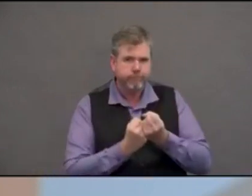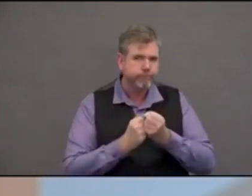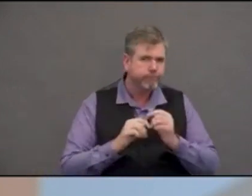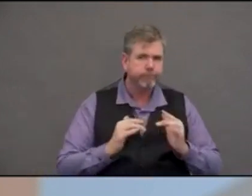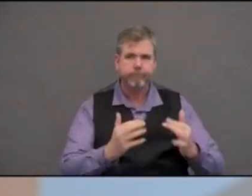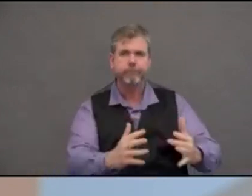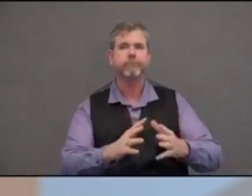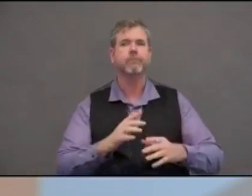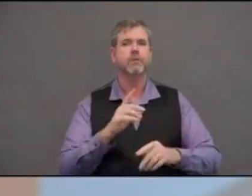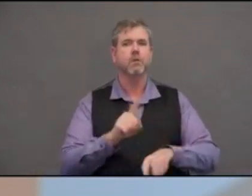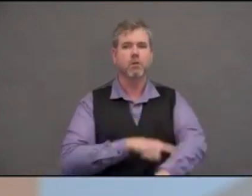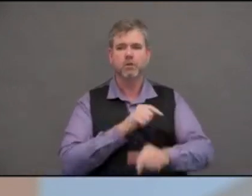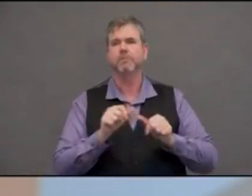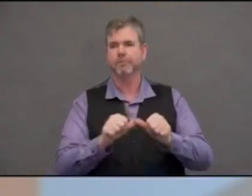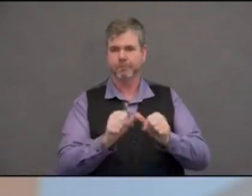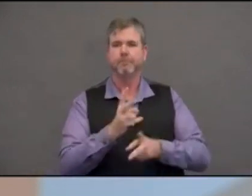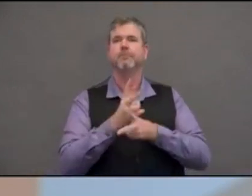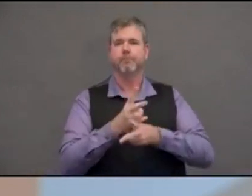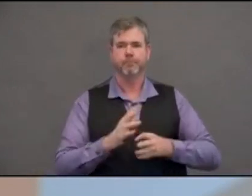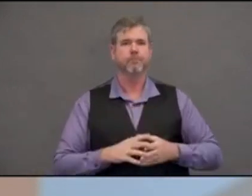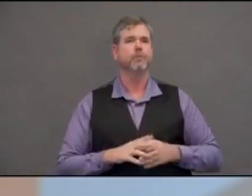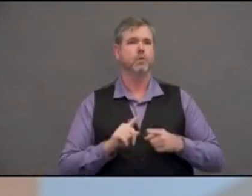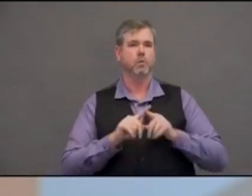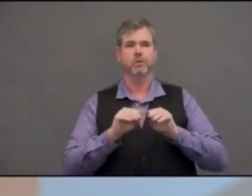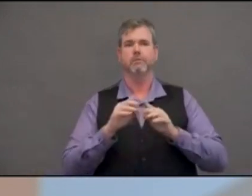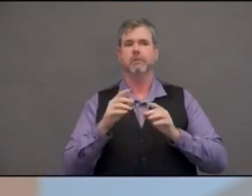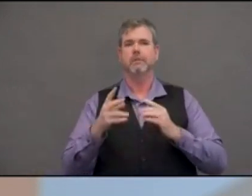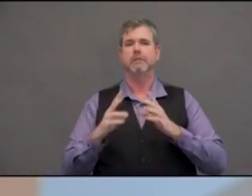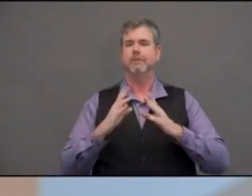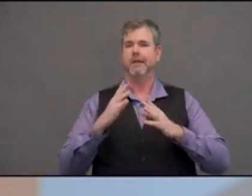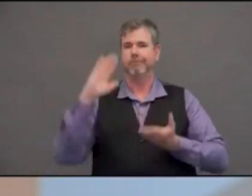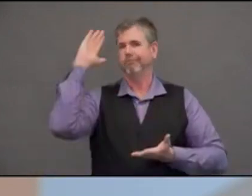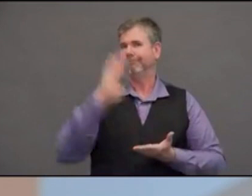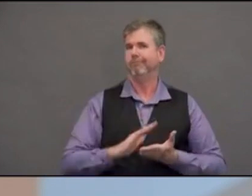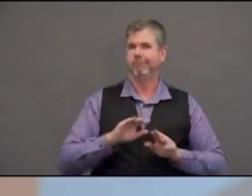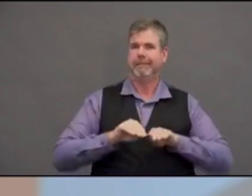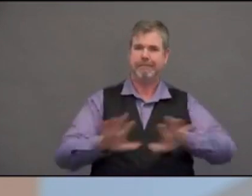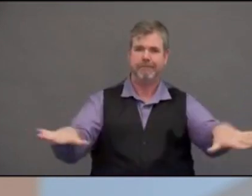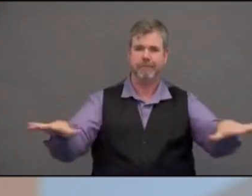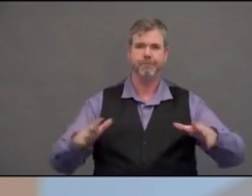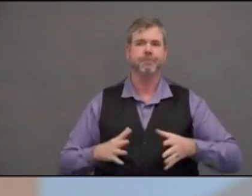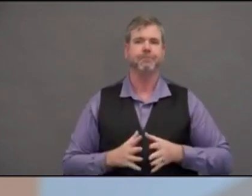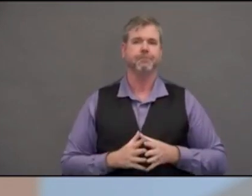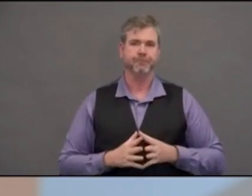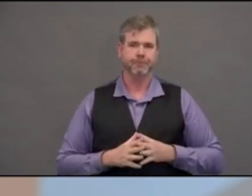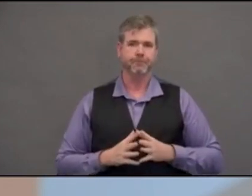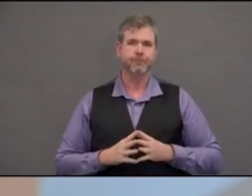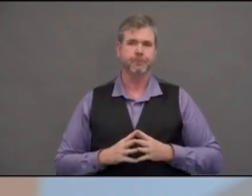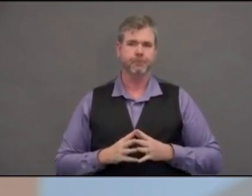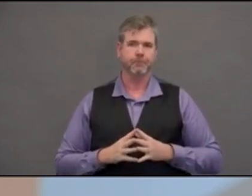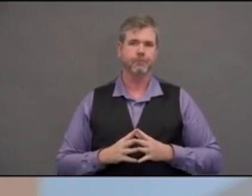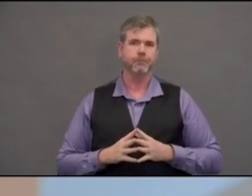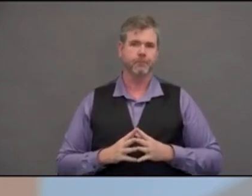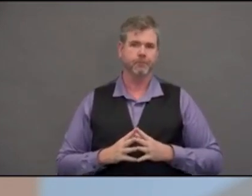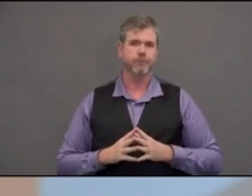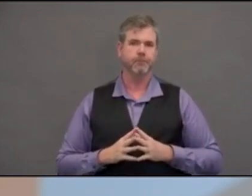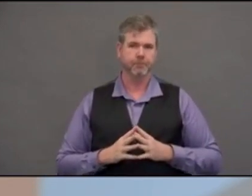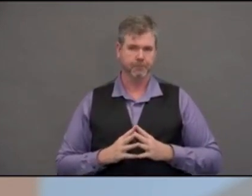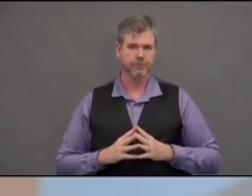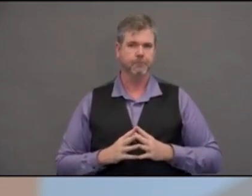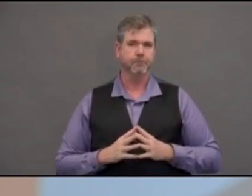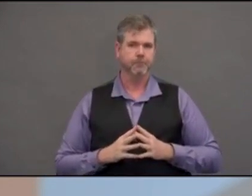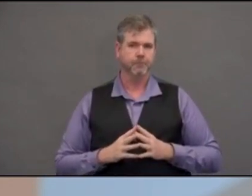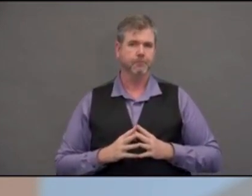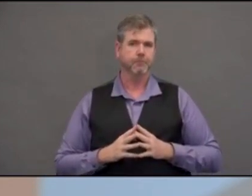infection within a facility. But because we have contextual widespread transmission with the community, that those cases within long-term care facilities are